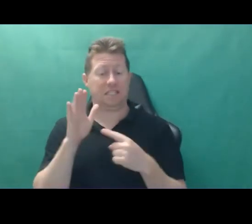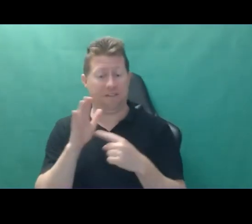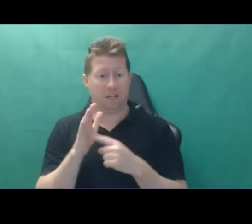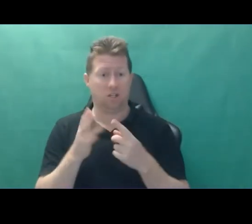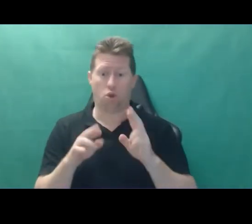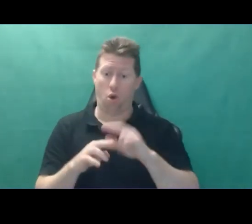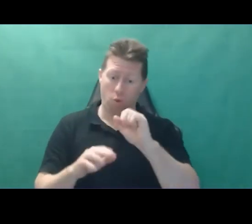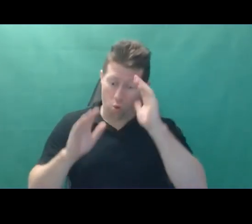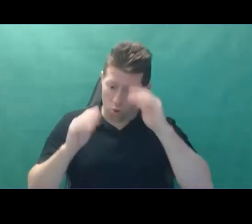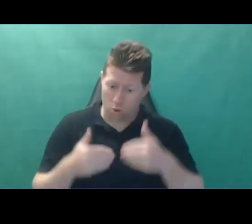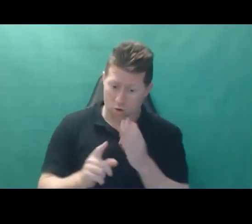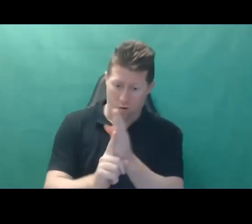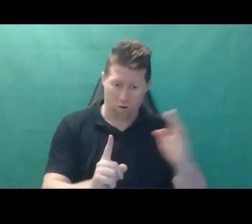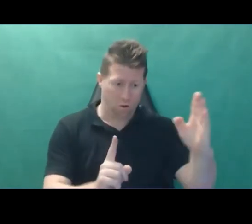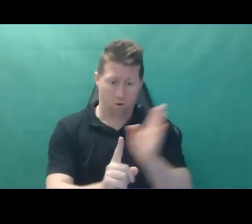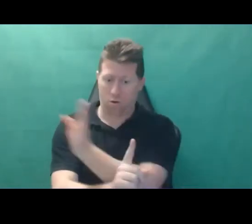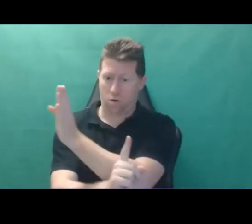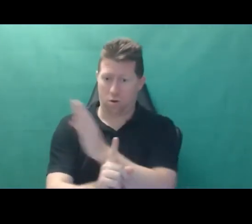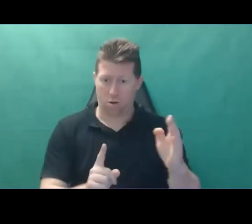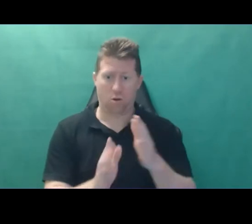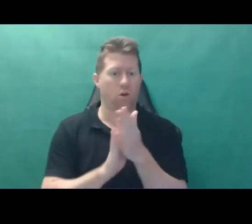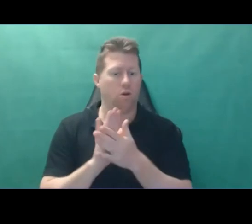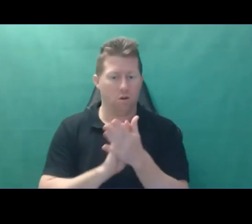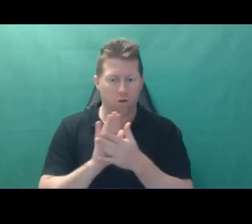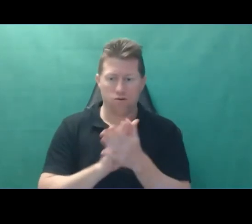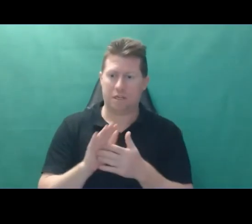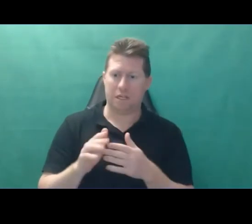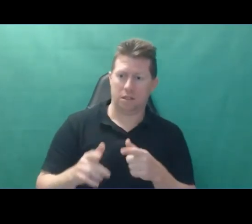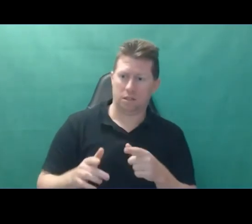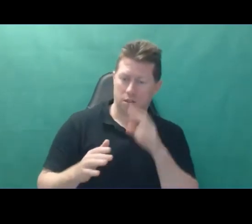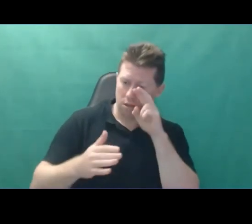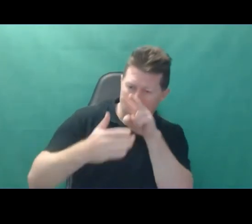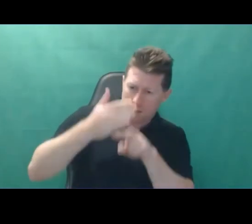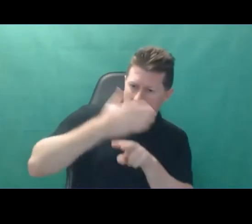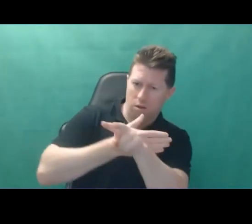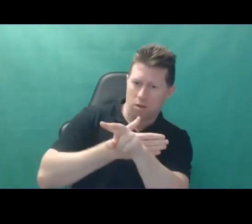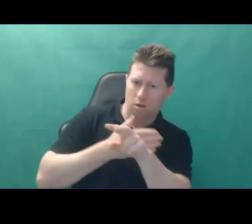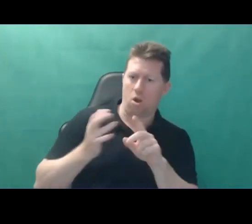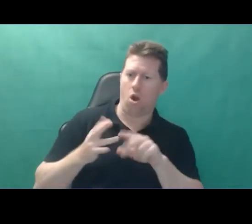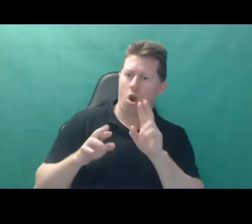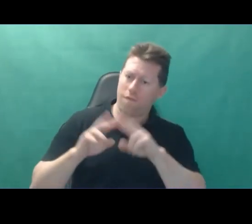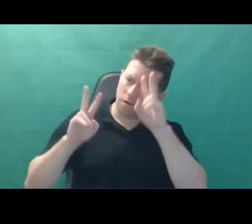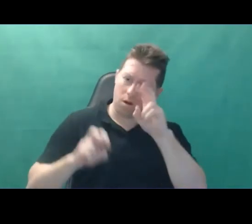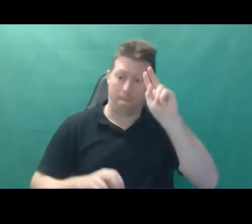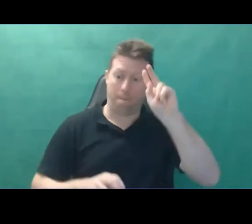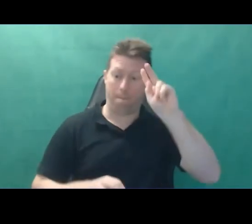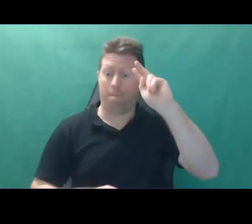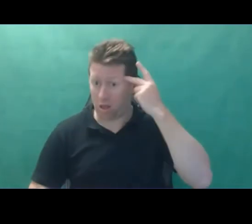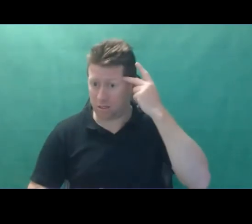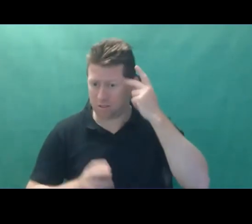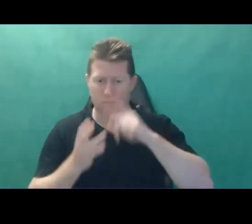lies in its call for an anticipation of a, of a politics of neurodiversity.